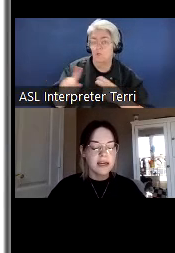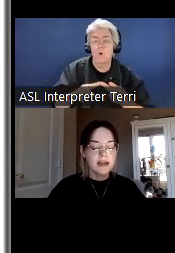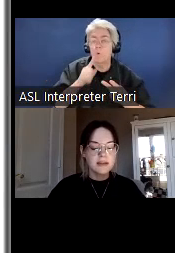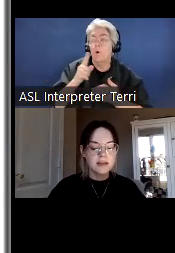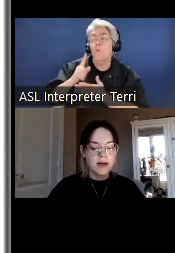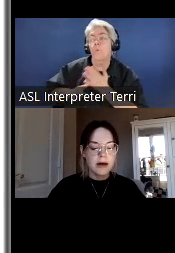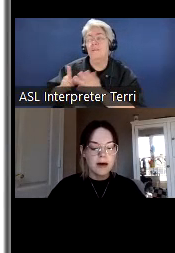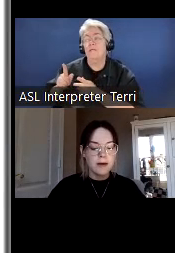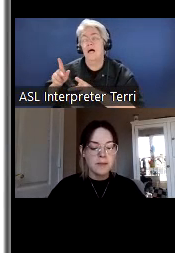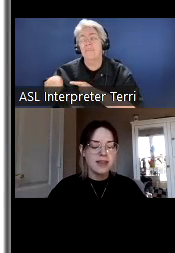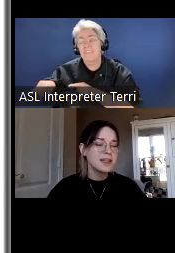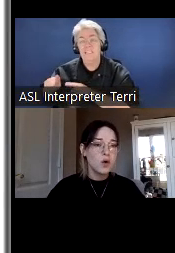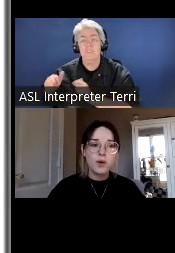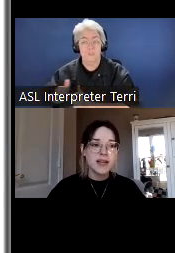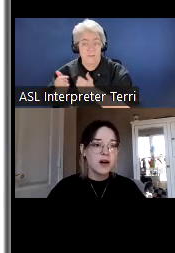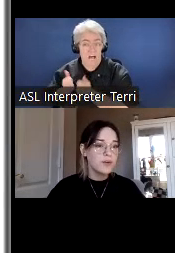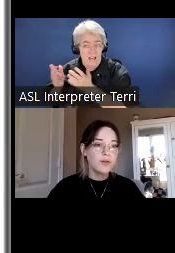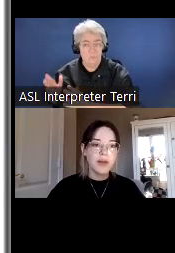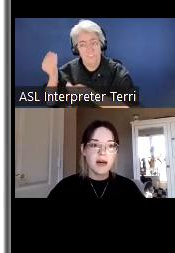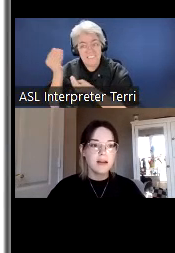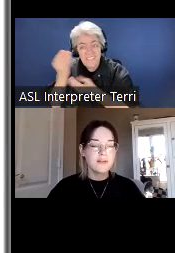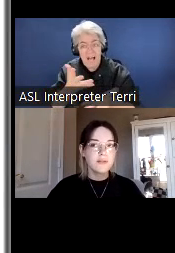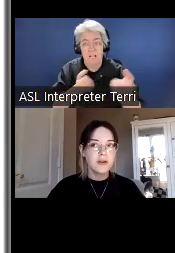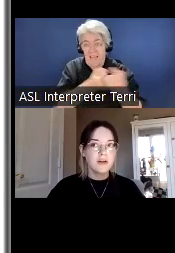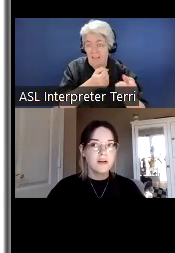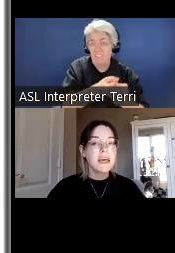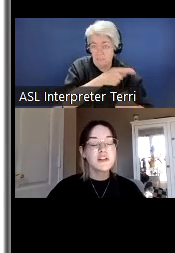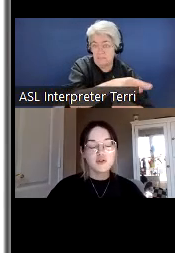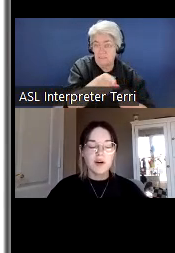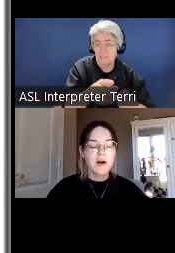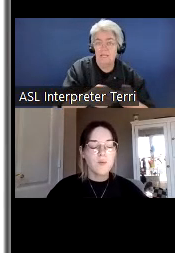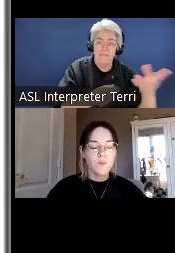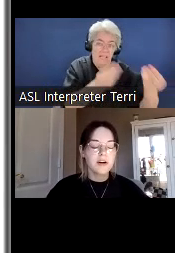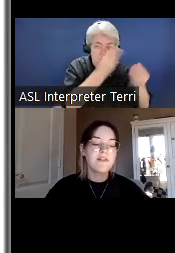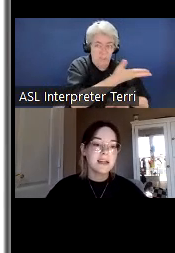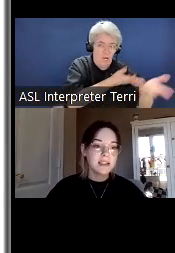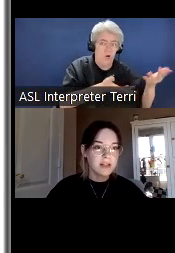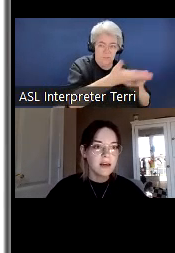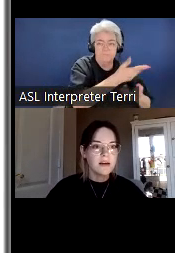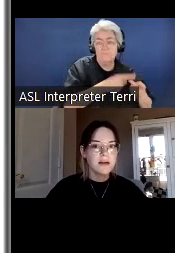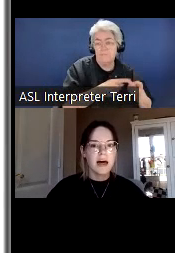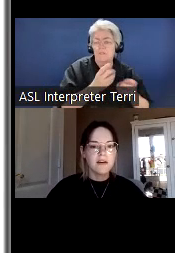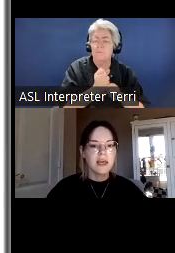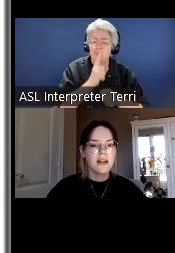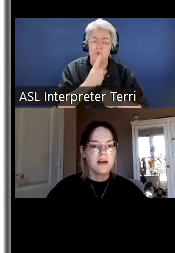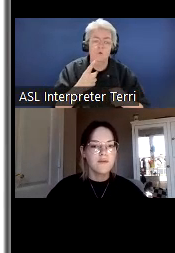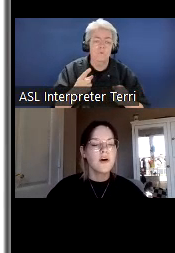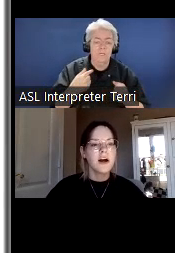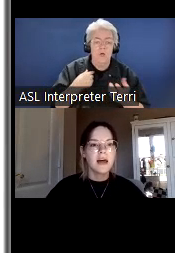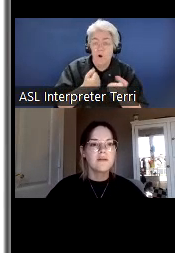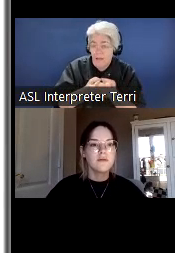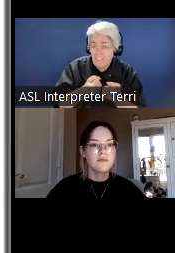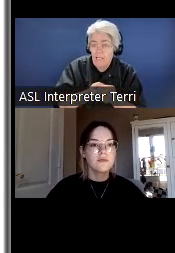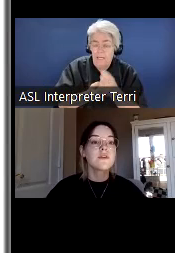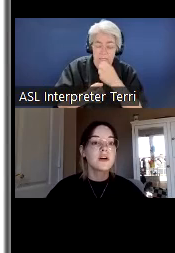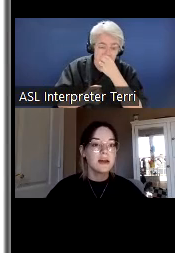other advocates, I think is always helpful in kind of making sure that we're effectively advocating